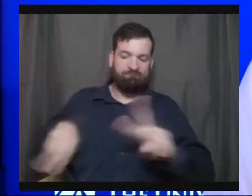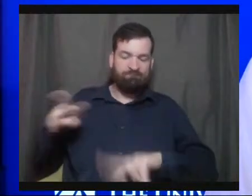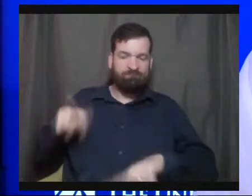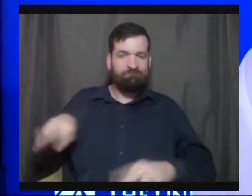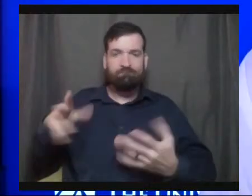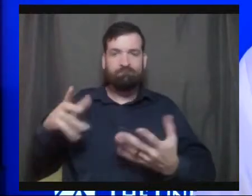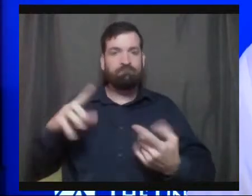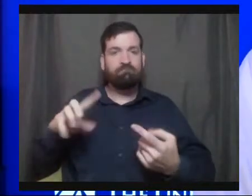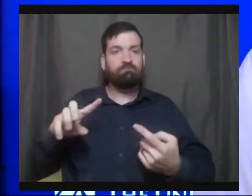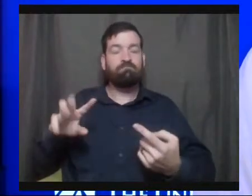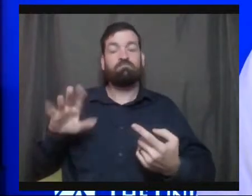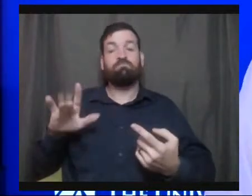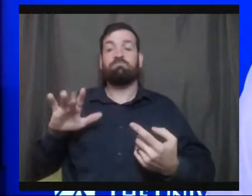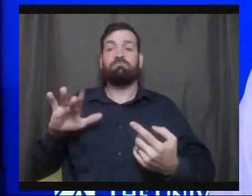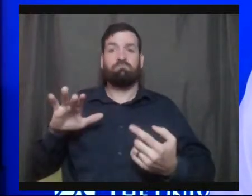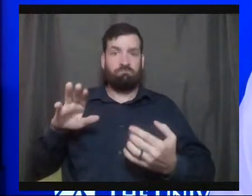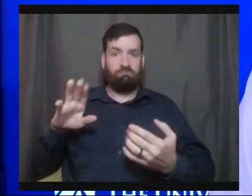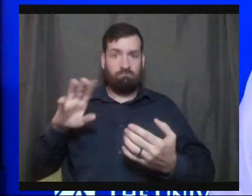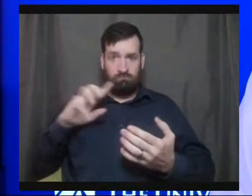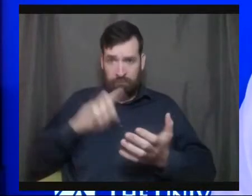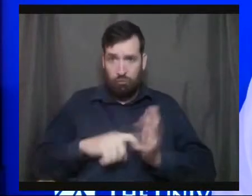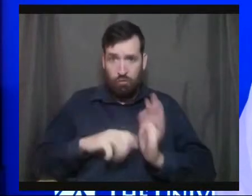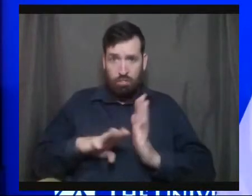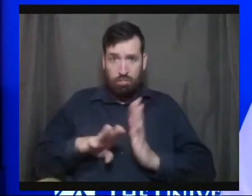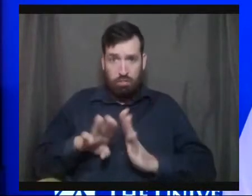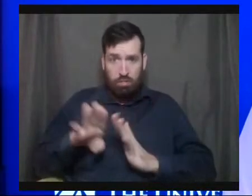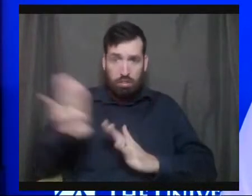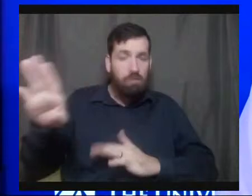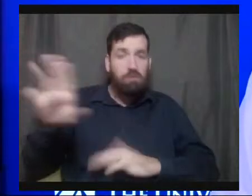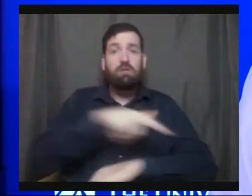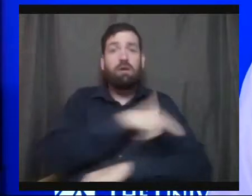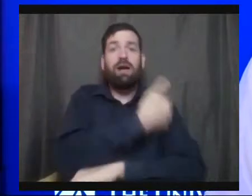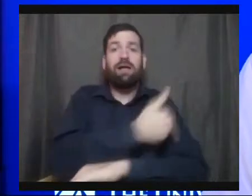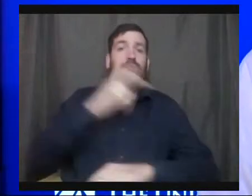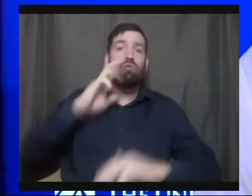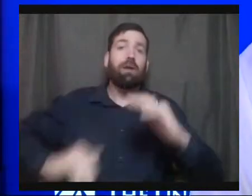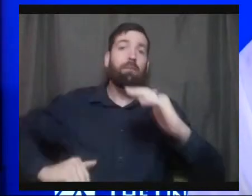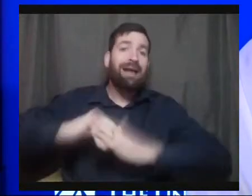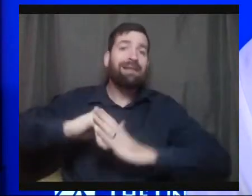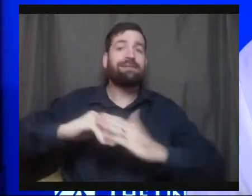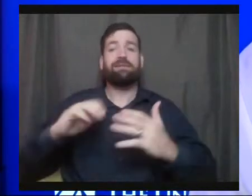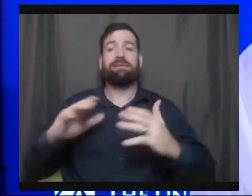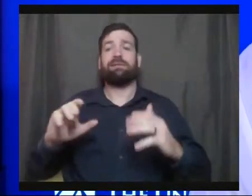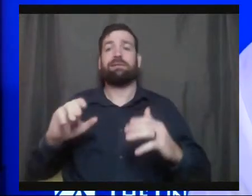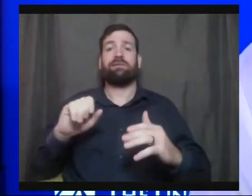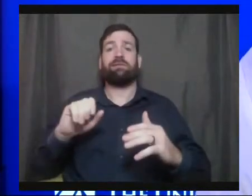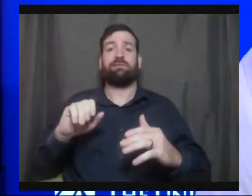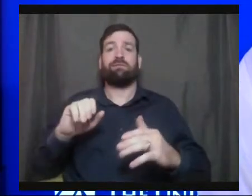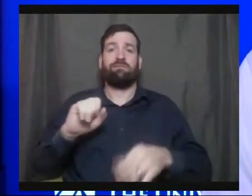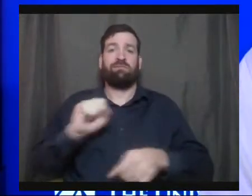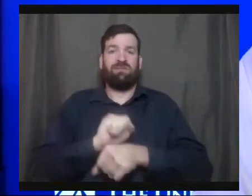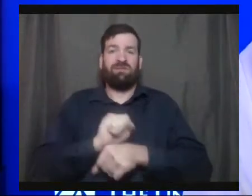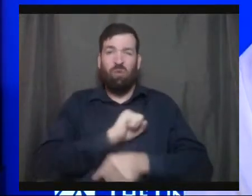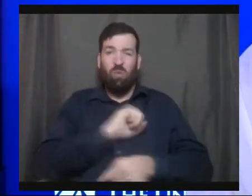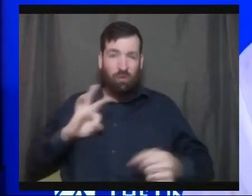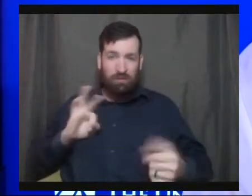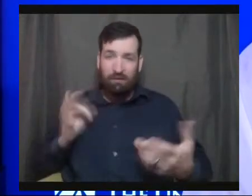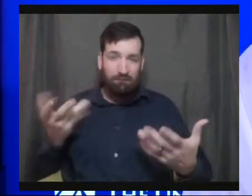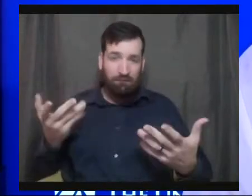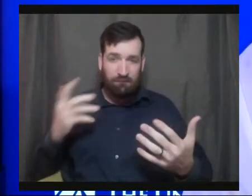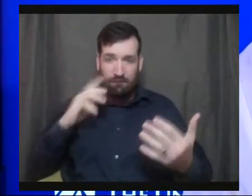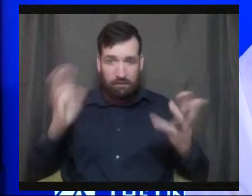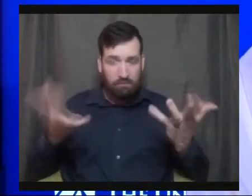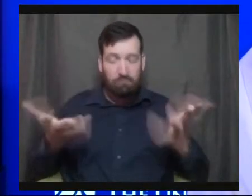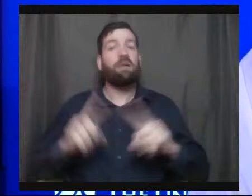into surges with those things like hospital capacity and workforce and things of that nature. But overall, what we have continued to see is that